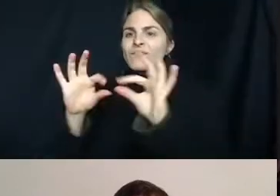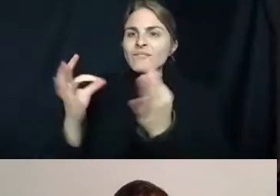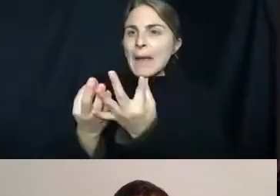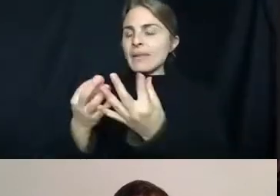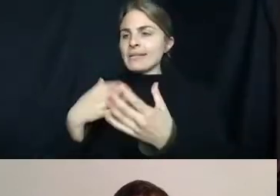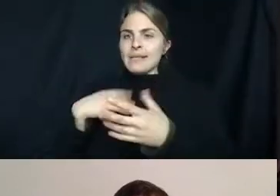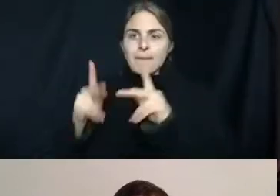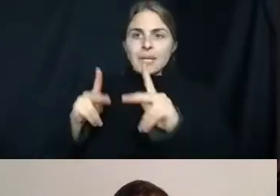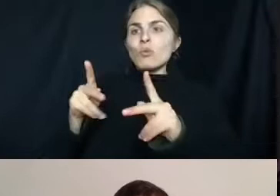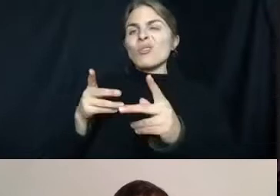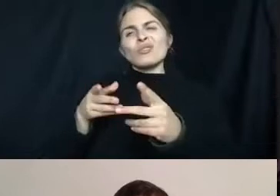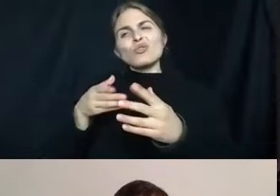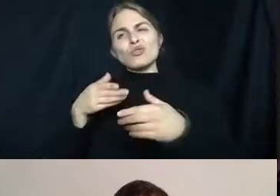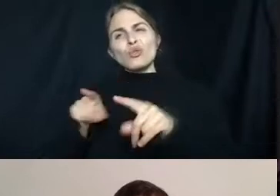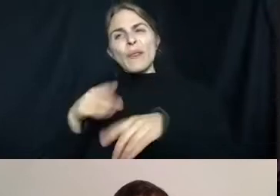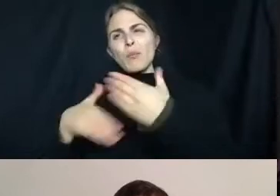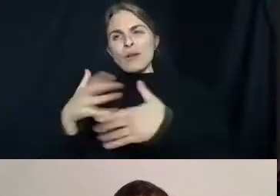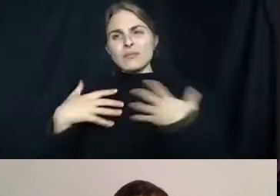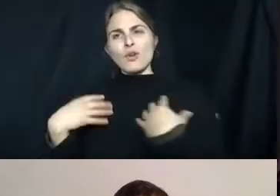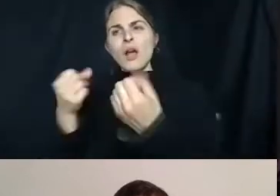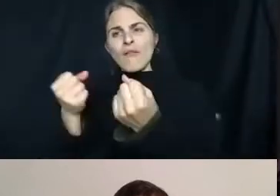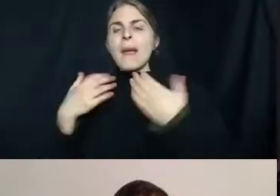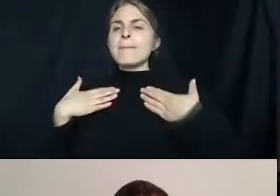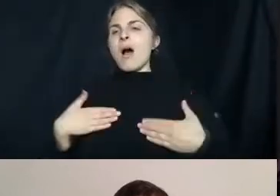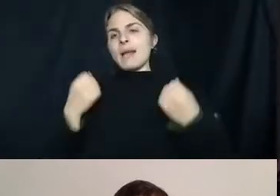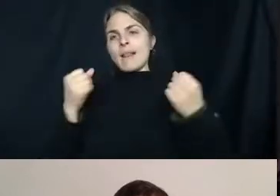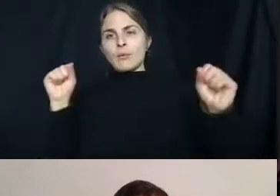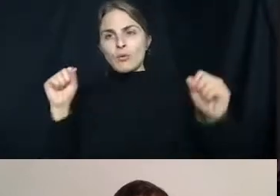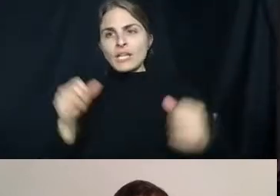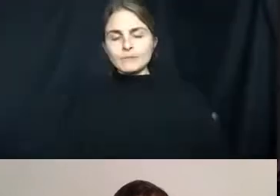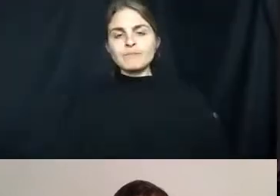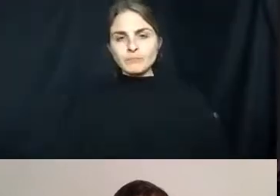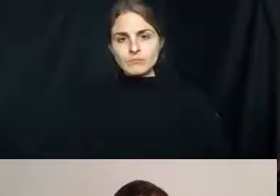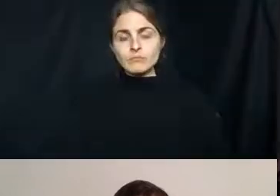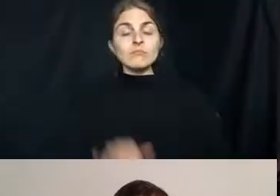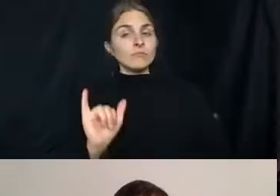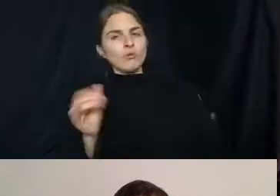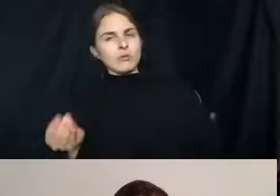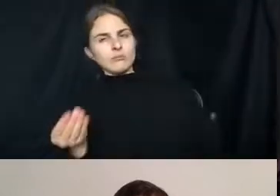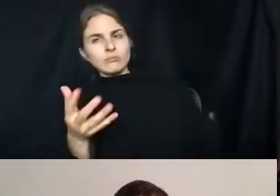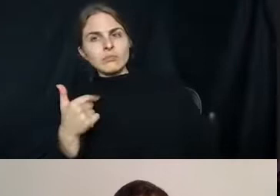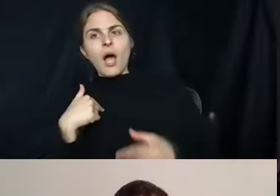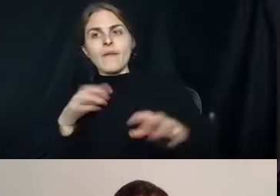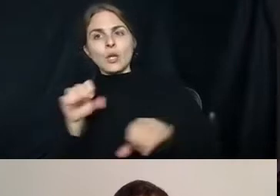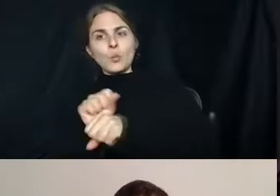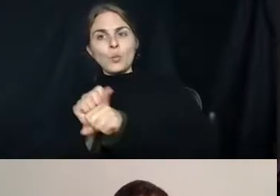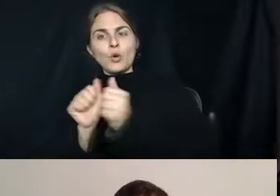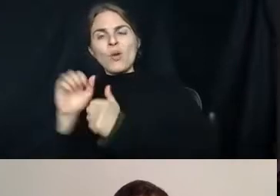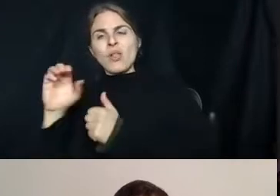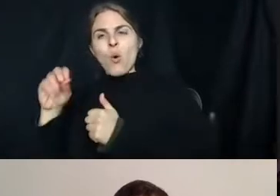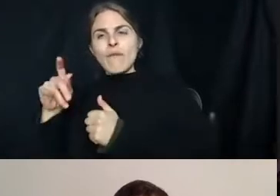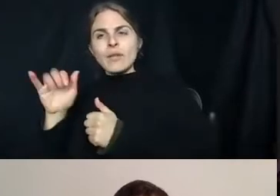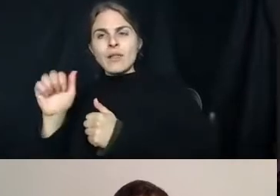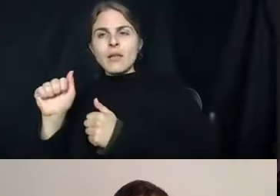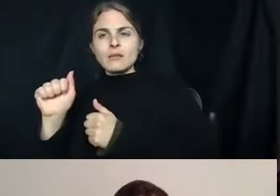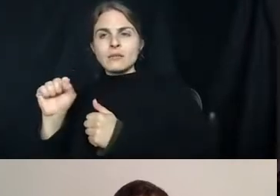and body liberation. And just as a side note, I've done some work with Ophelia's Place,